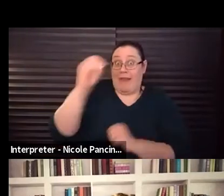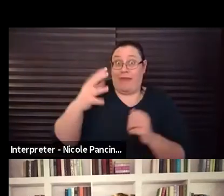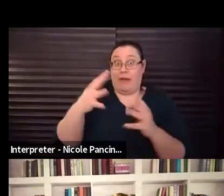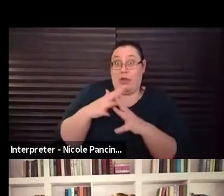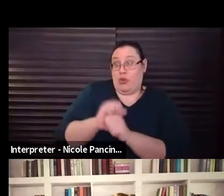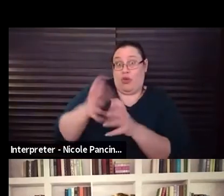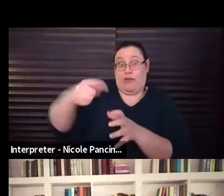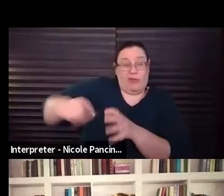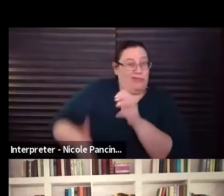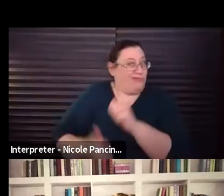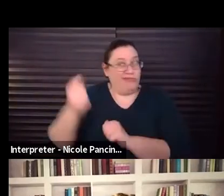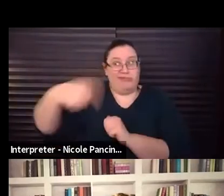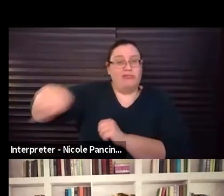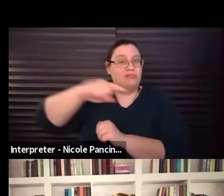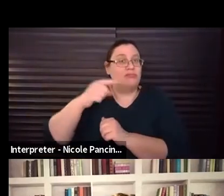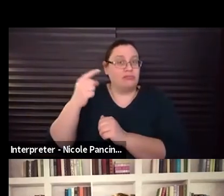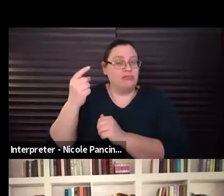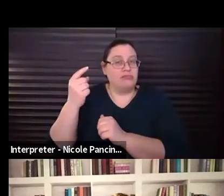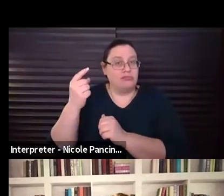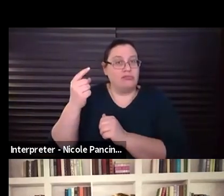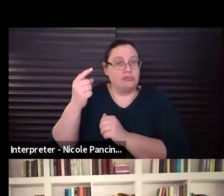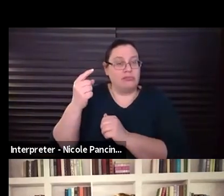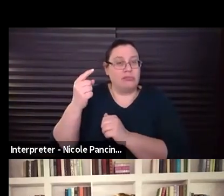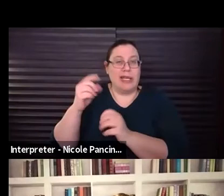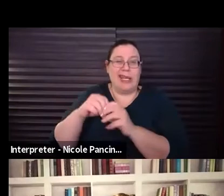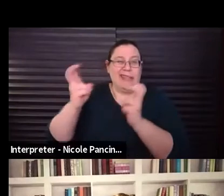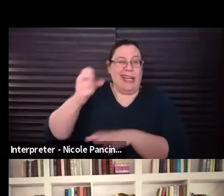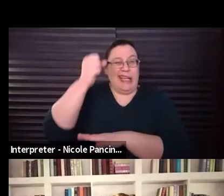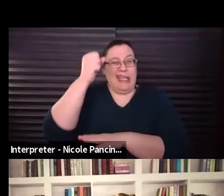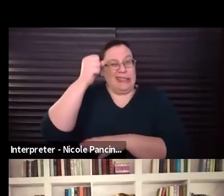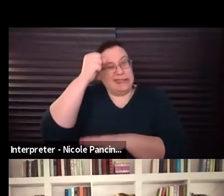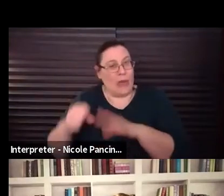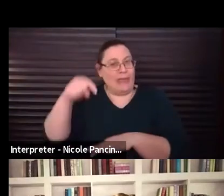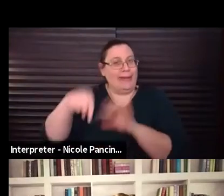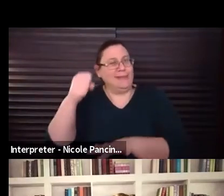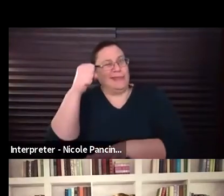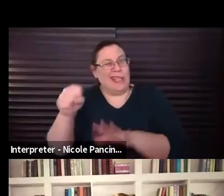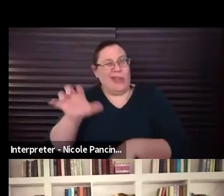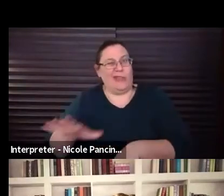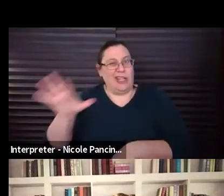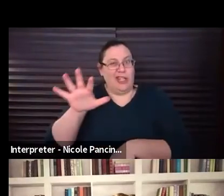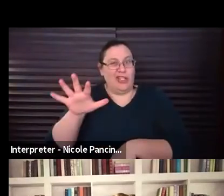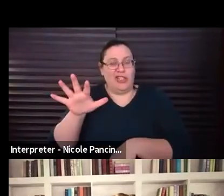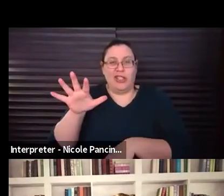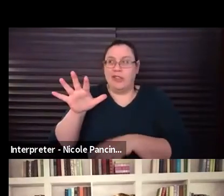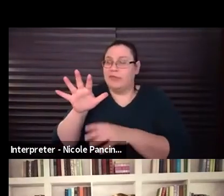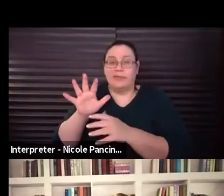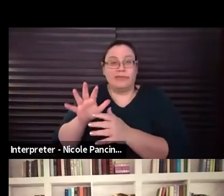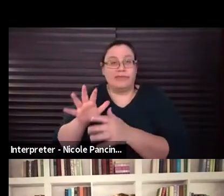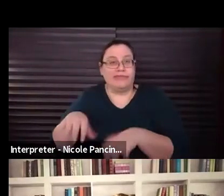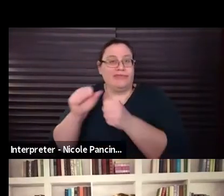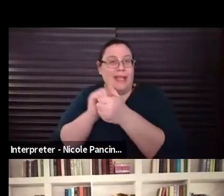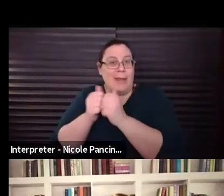workforce in a part of the Deep South has taken to the campaign not only as something